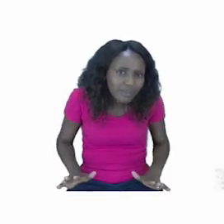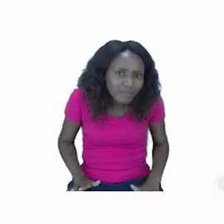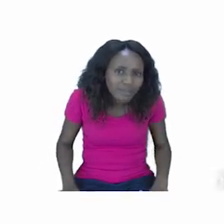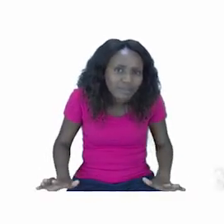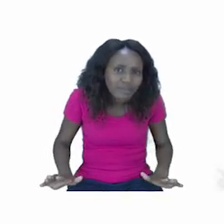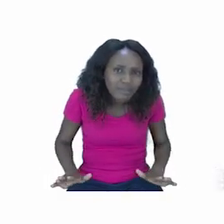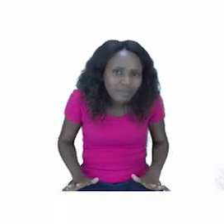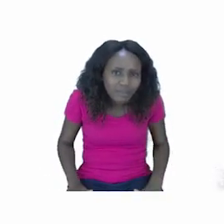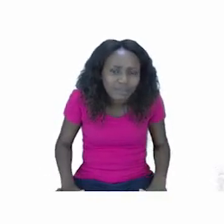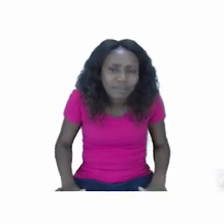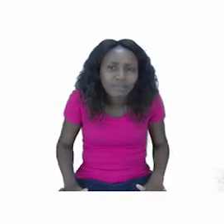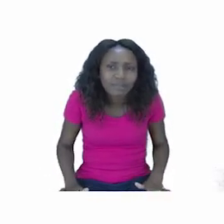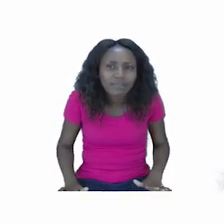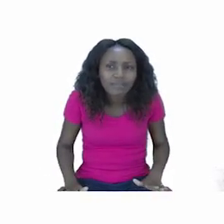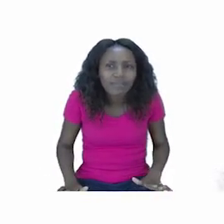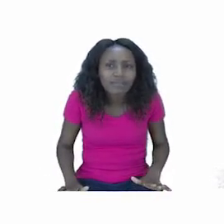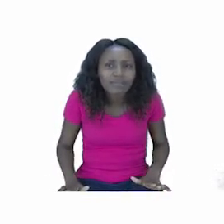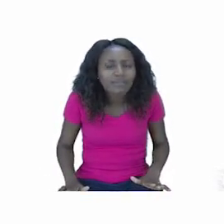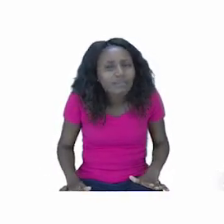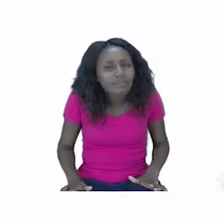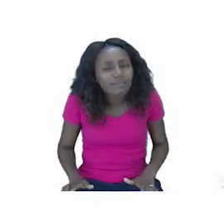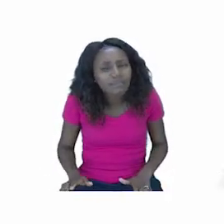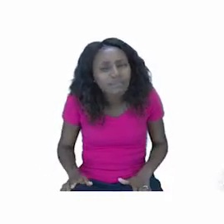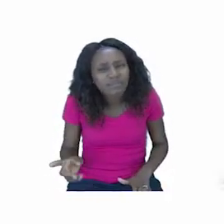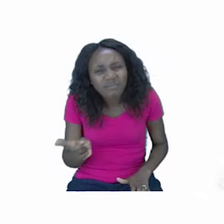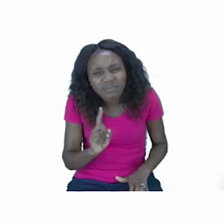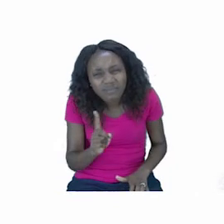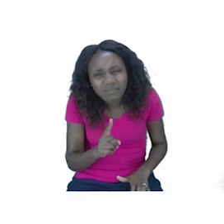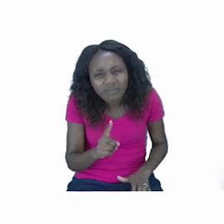pointing to. We call her